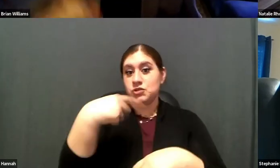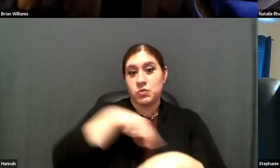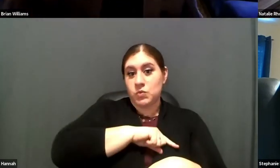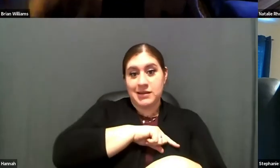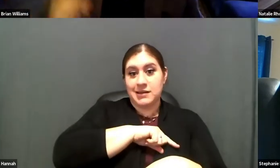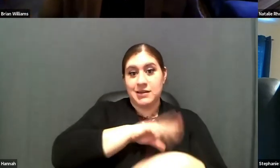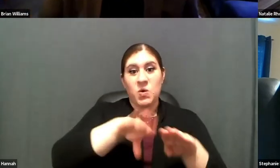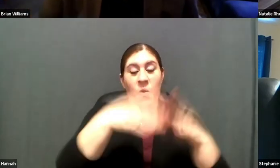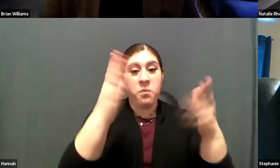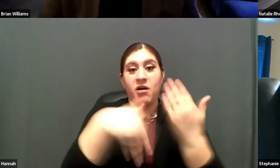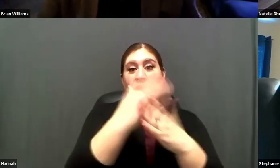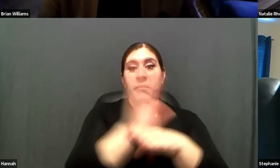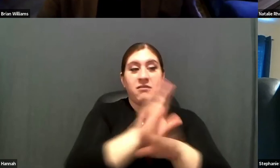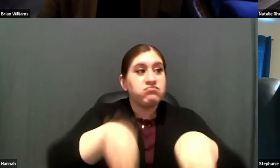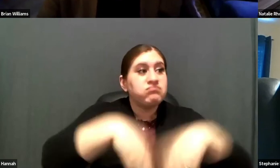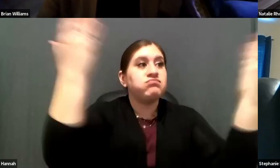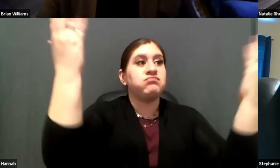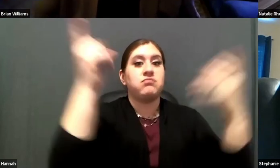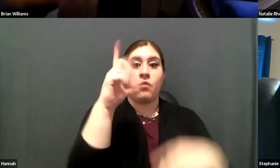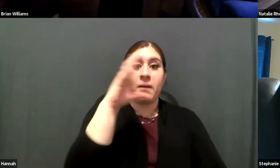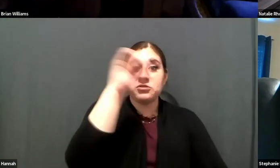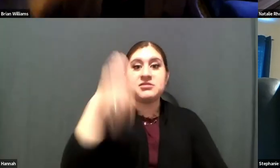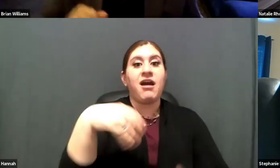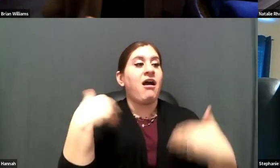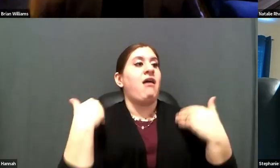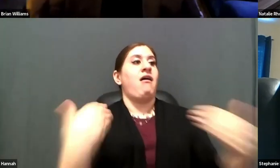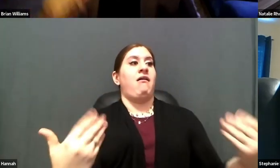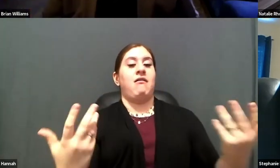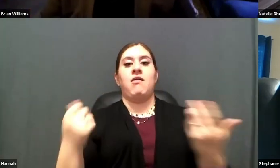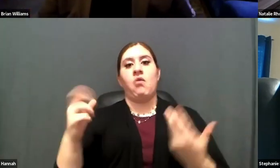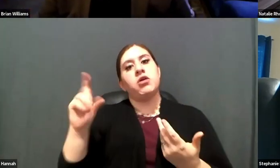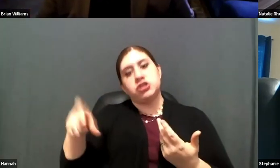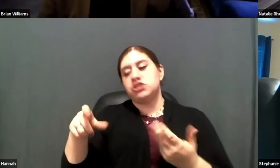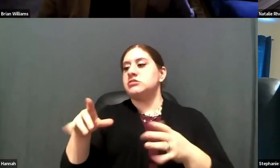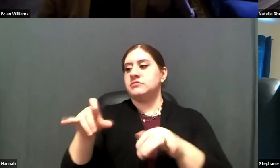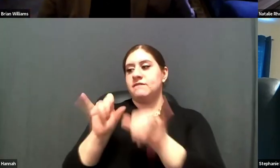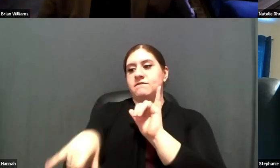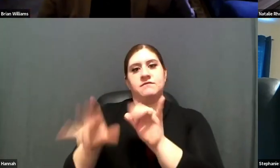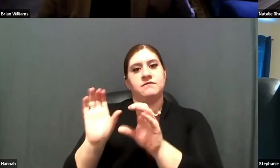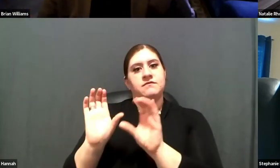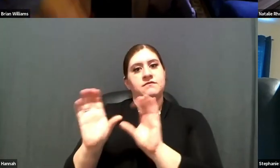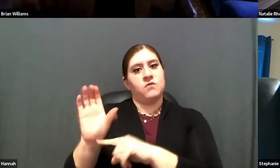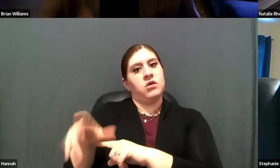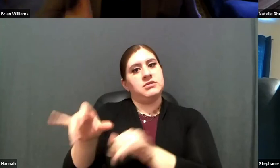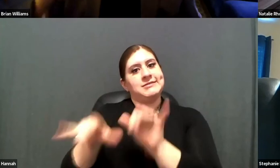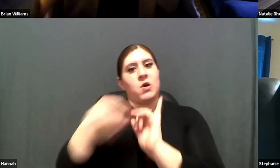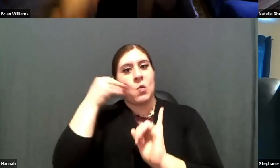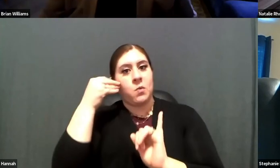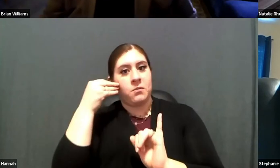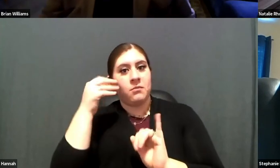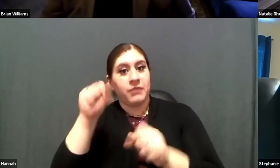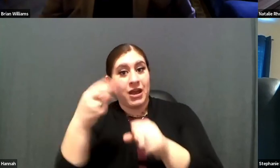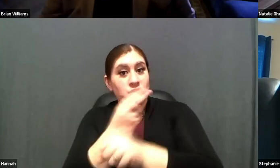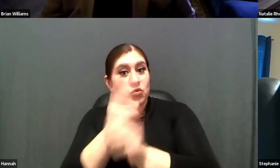Should we open all businesses back up 100%, just let it go willy-nilly, or should we make everybody stay home? Can you use the